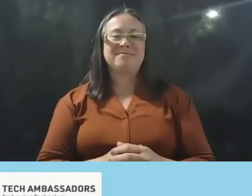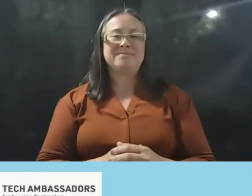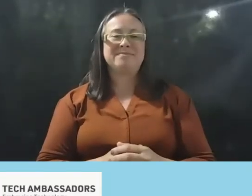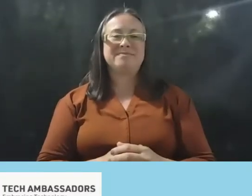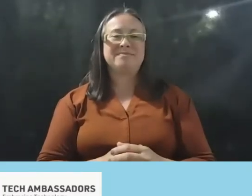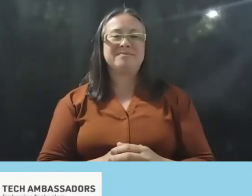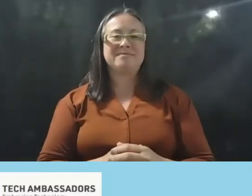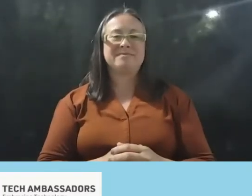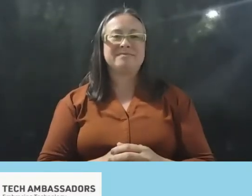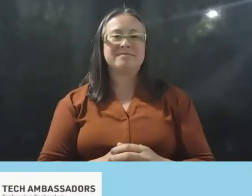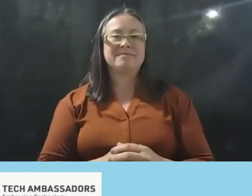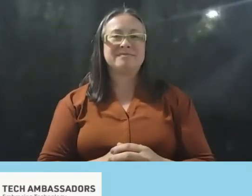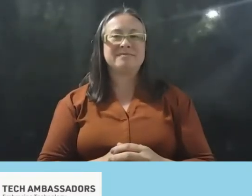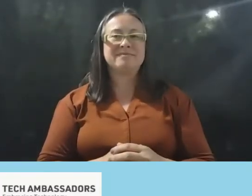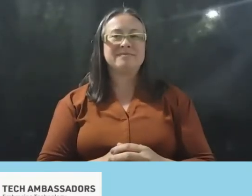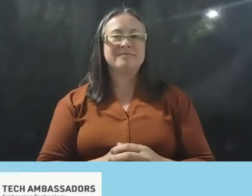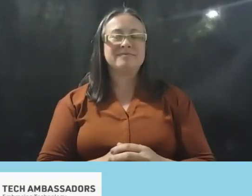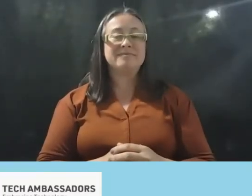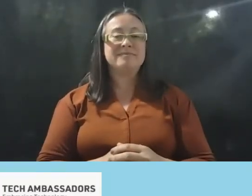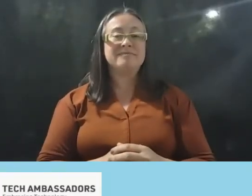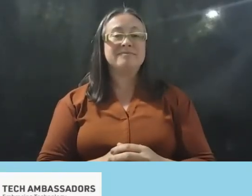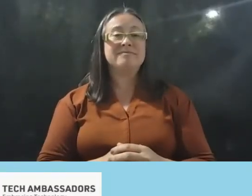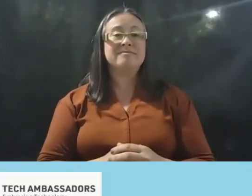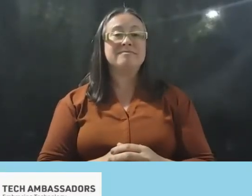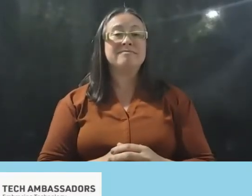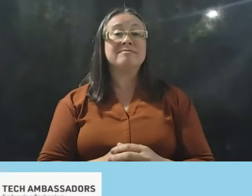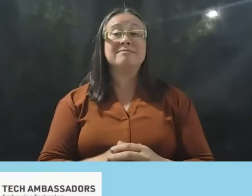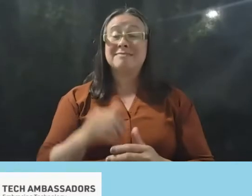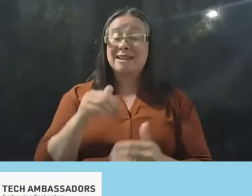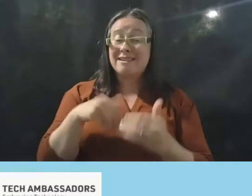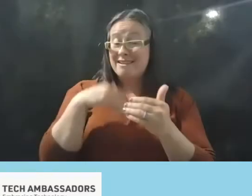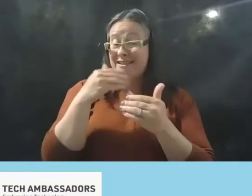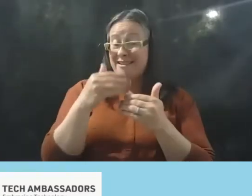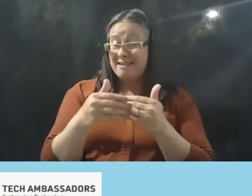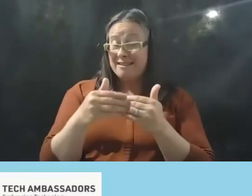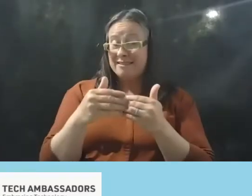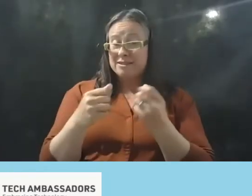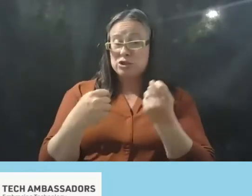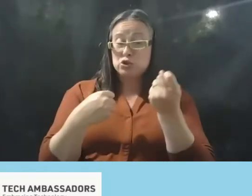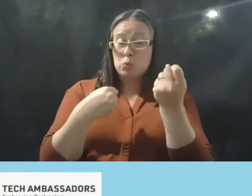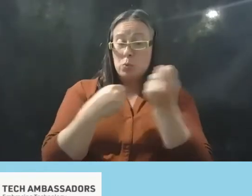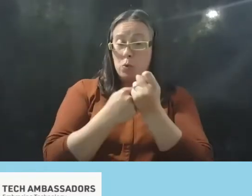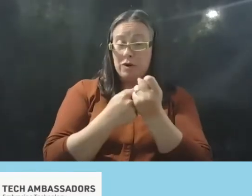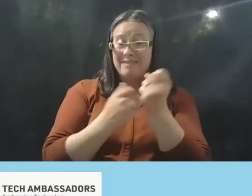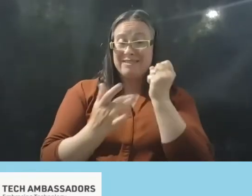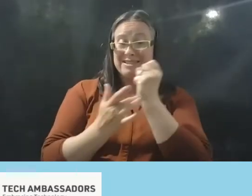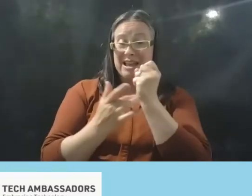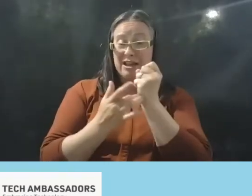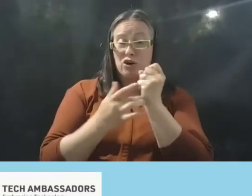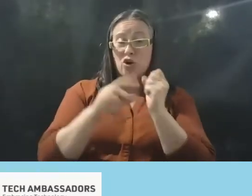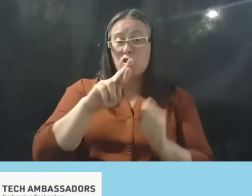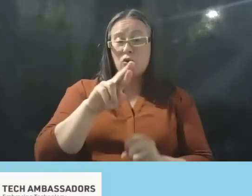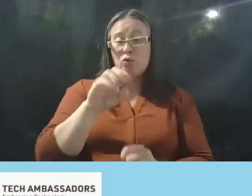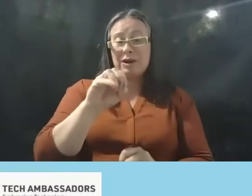All right. So next is our little supportive tech refresher.